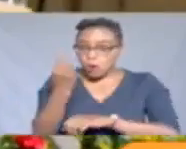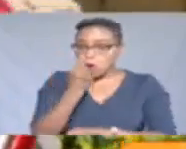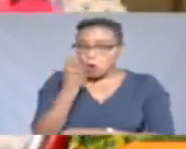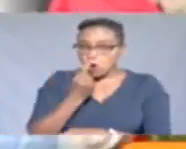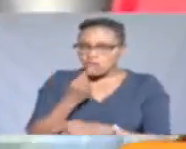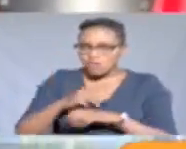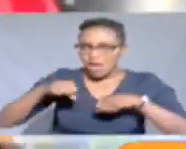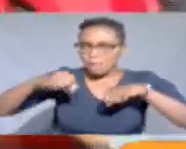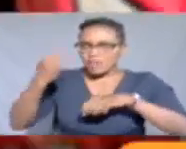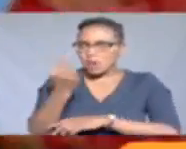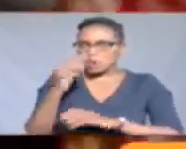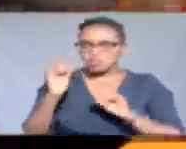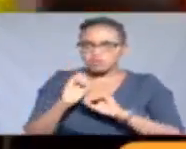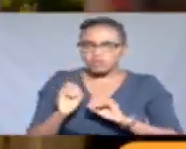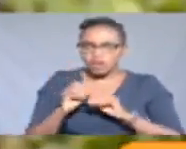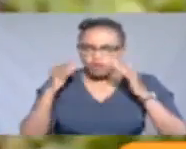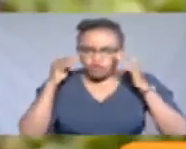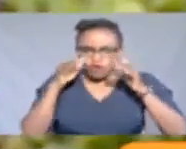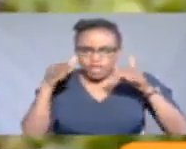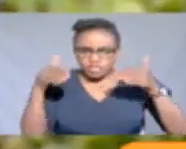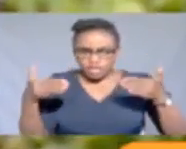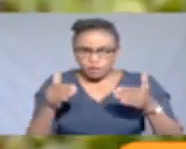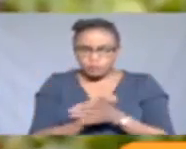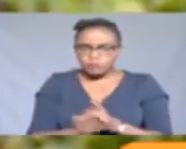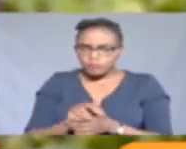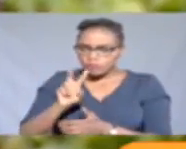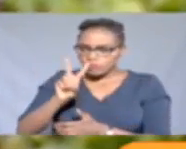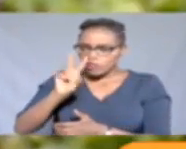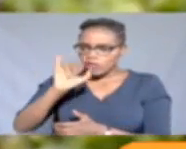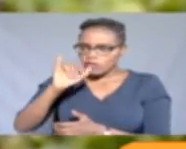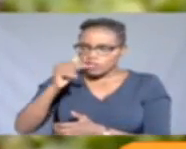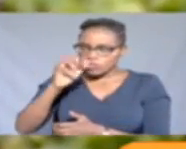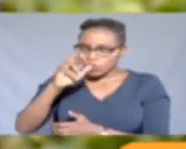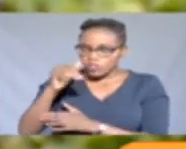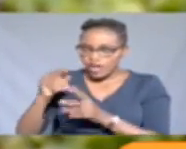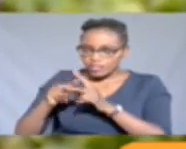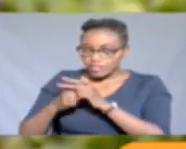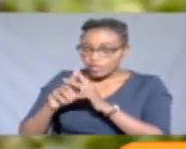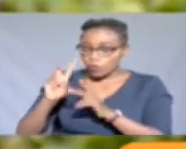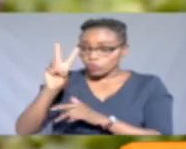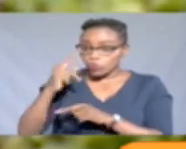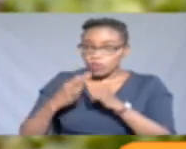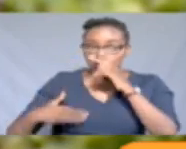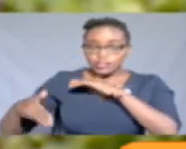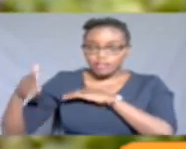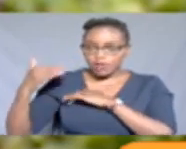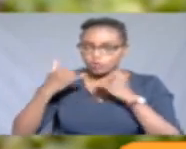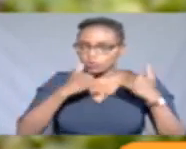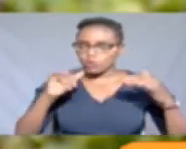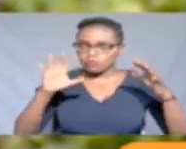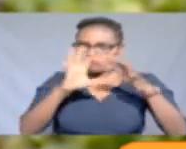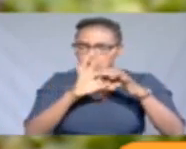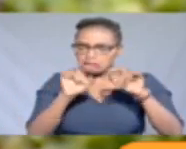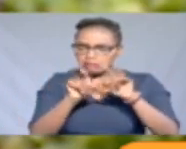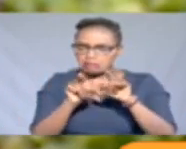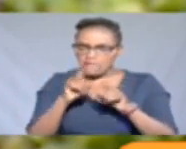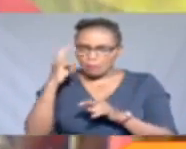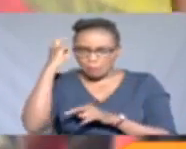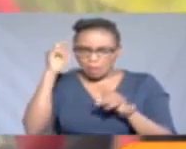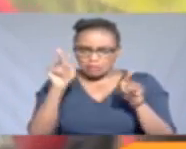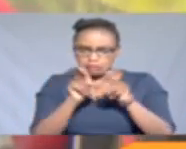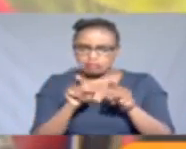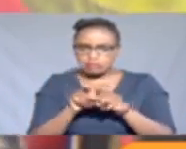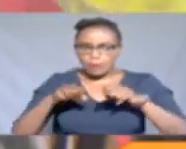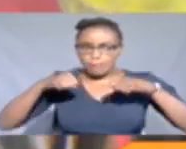being on a bike, it teaches you how to focus. Victoria started the riding club 2 years ago to connect other like-minded lady